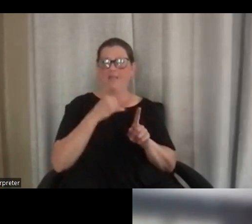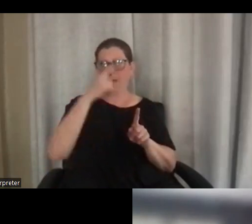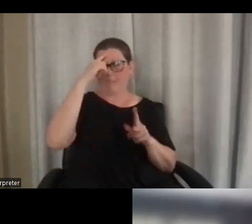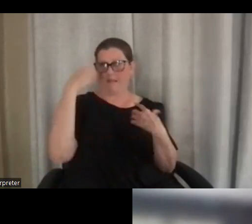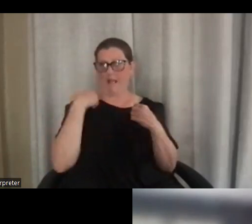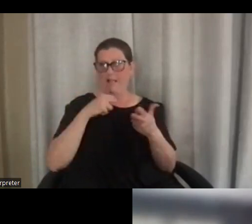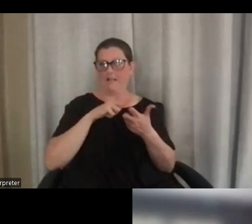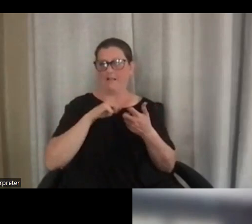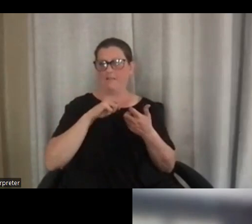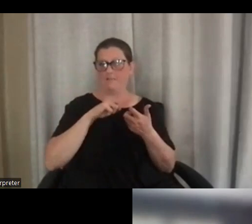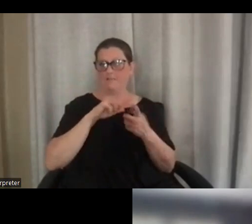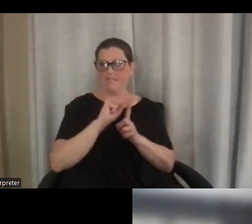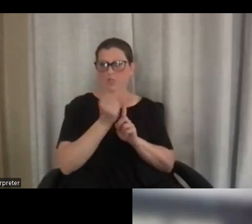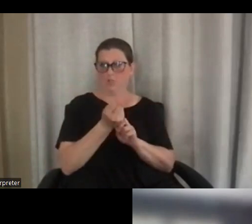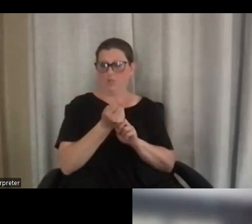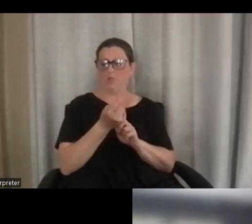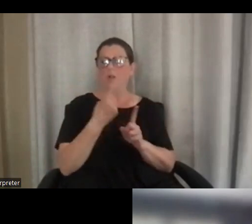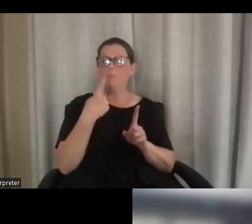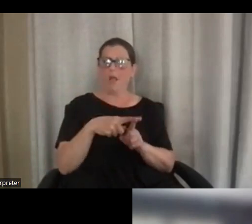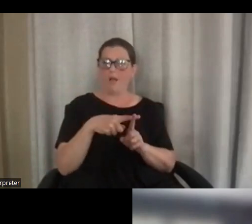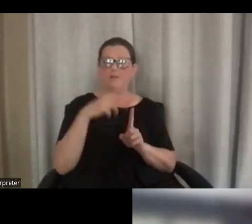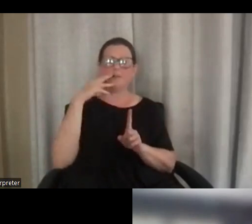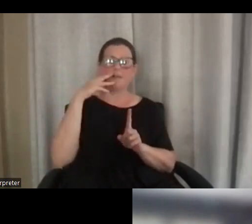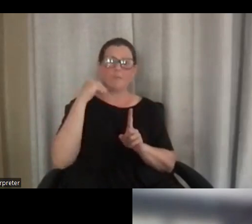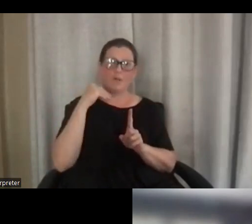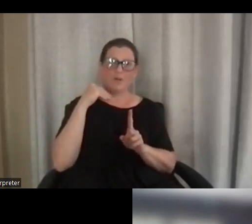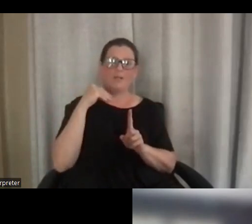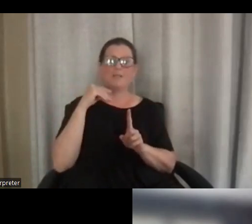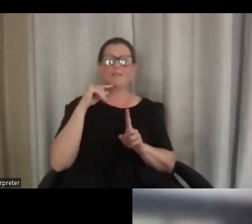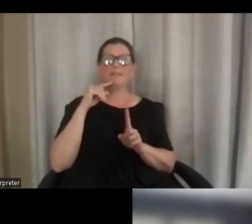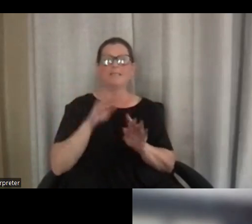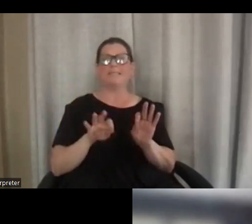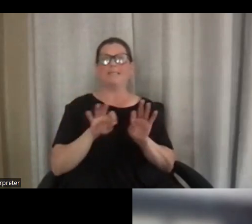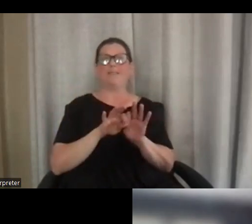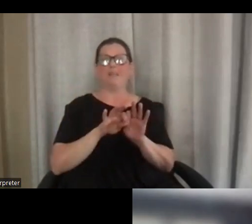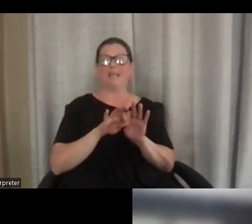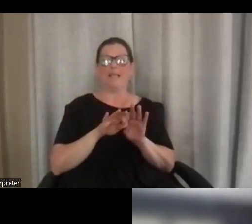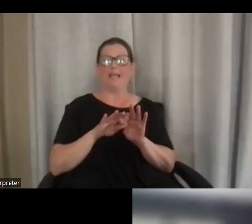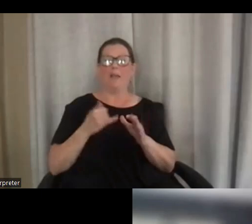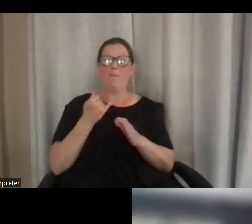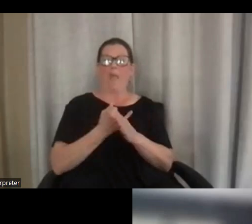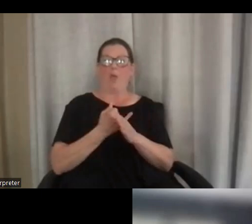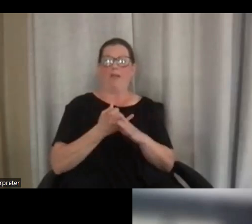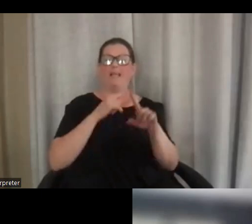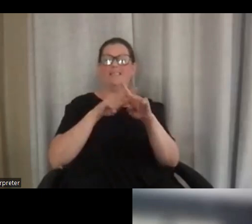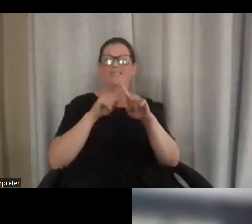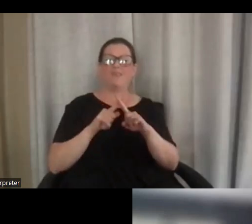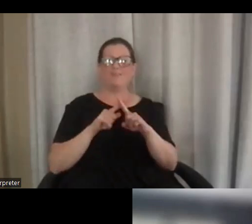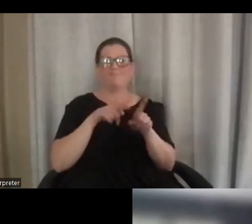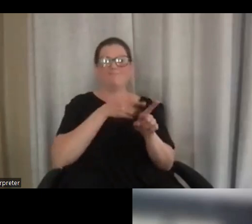also seeing or experiencing pretty significant impairment in different domains of everyday